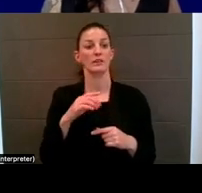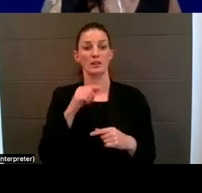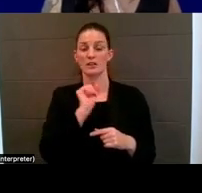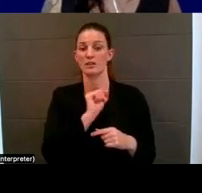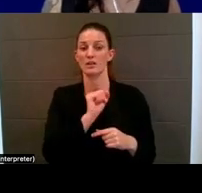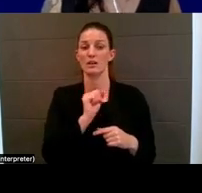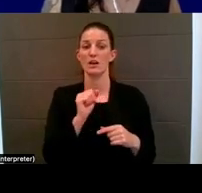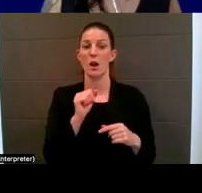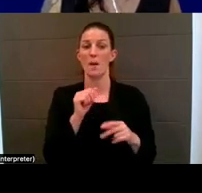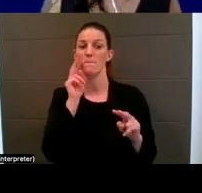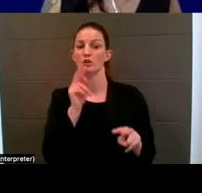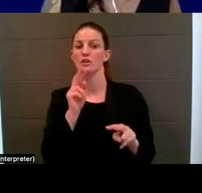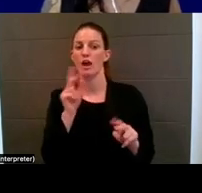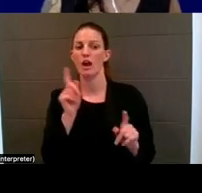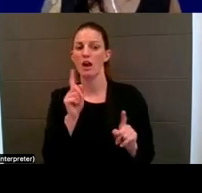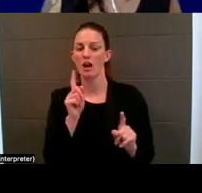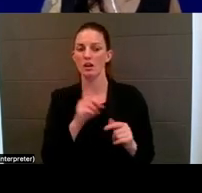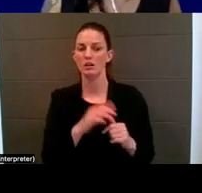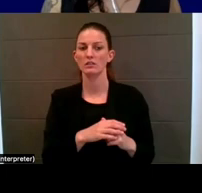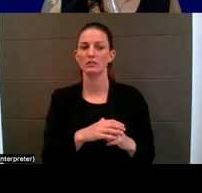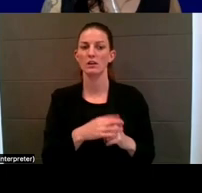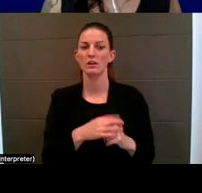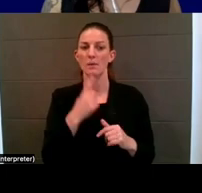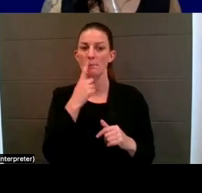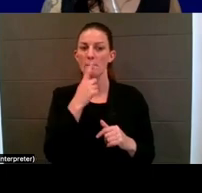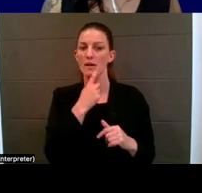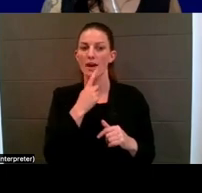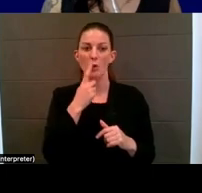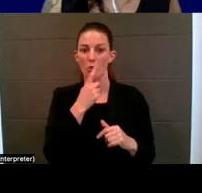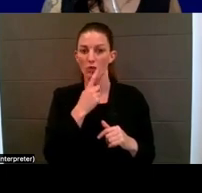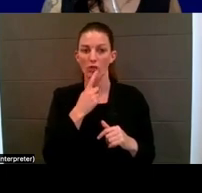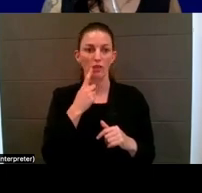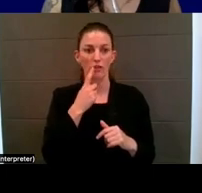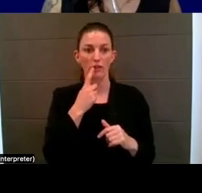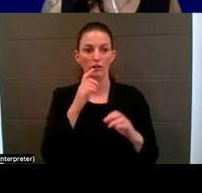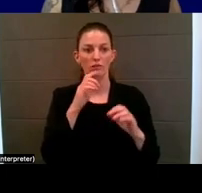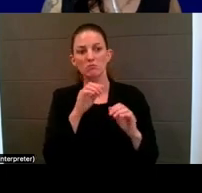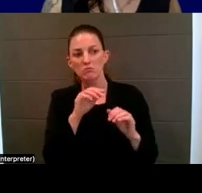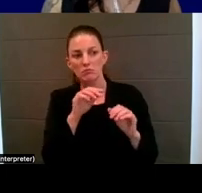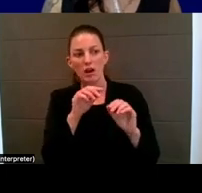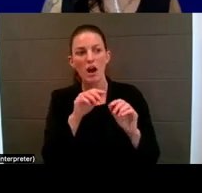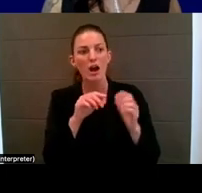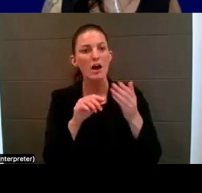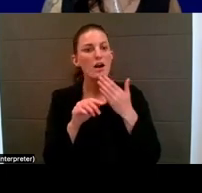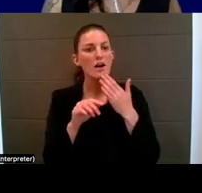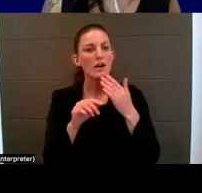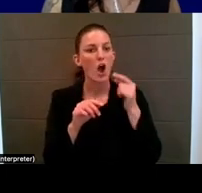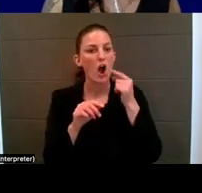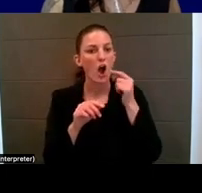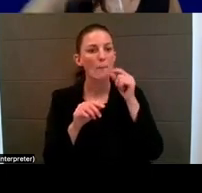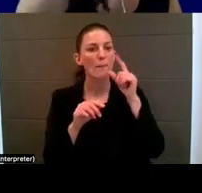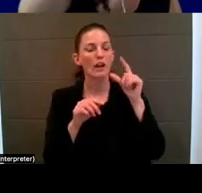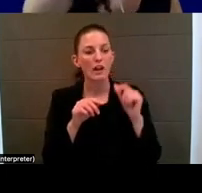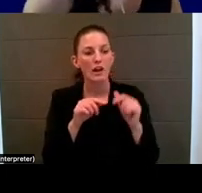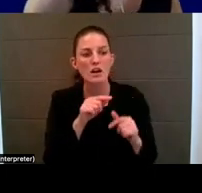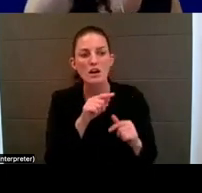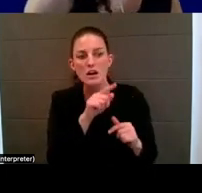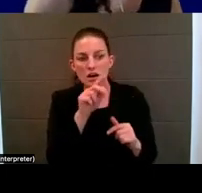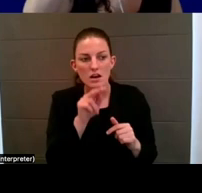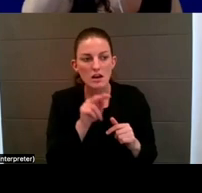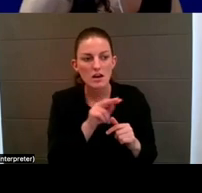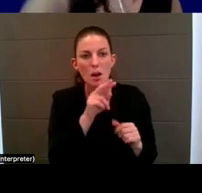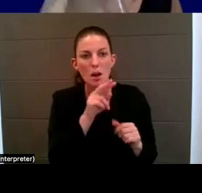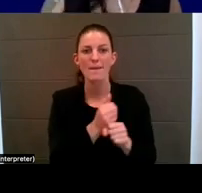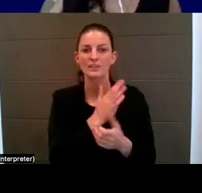management plan was that her mouth must be checked after the meal to ensure there's no food left in her mouth, especially if she's going to lie down. Because Claire also